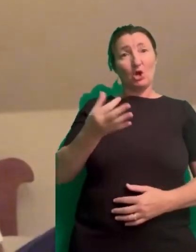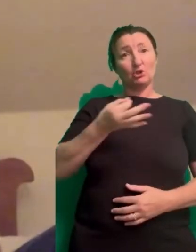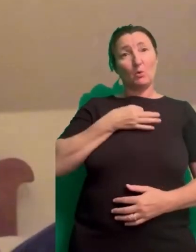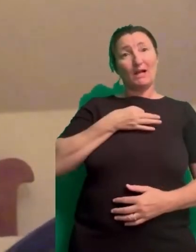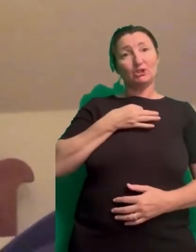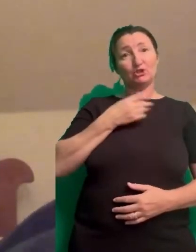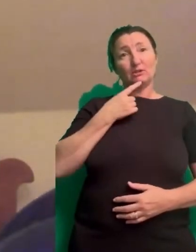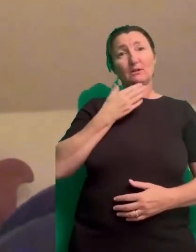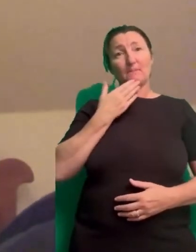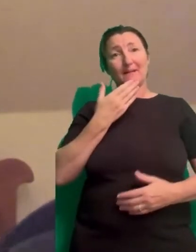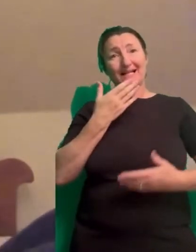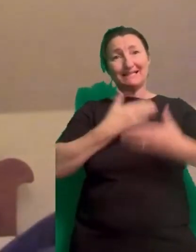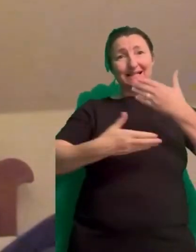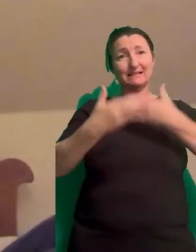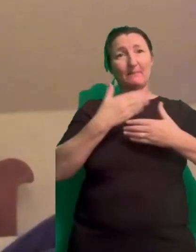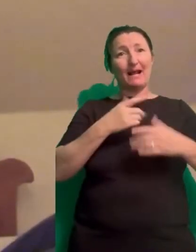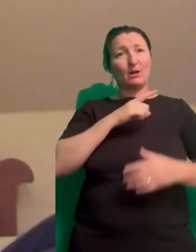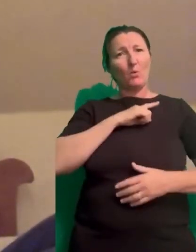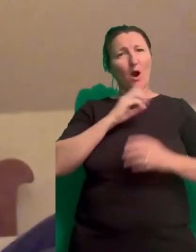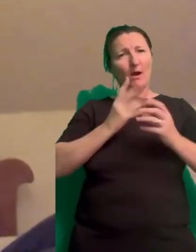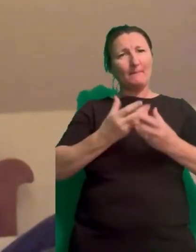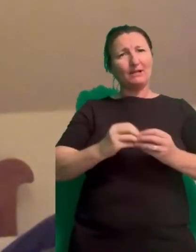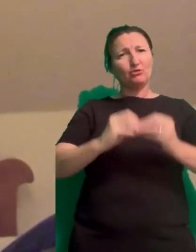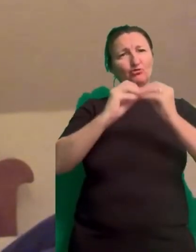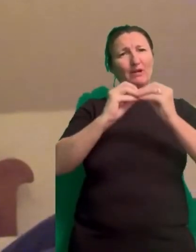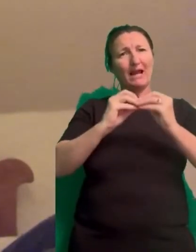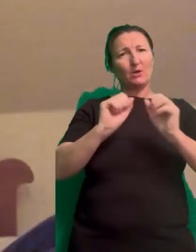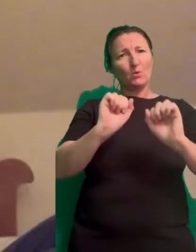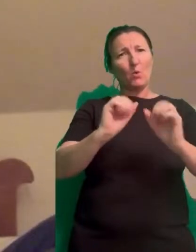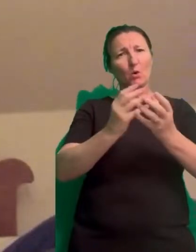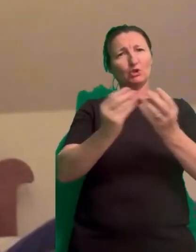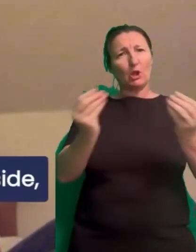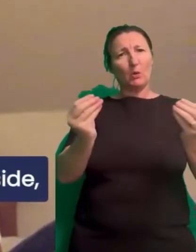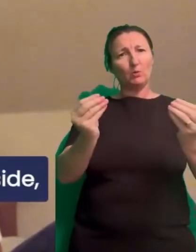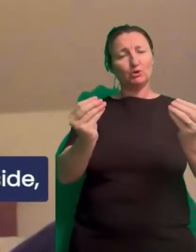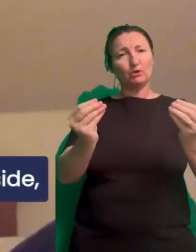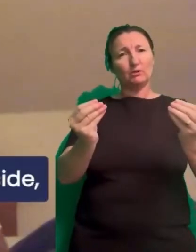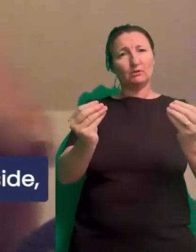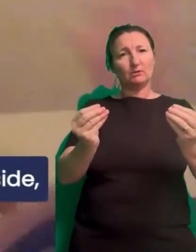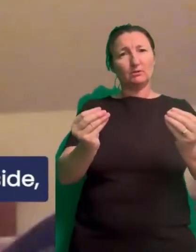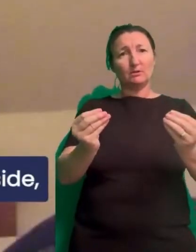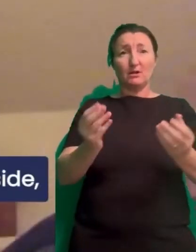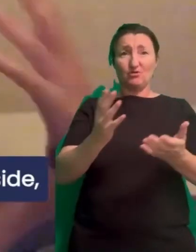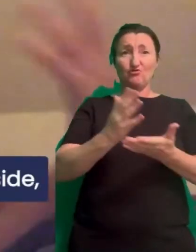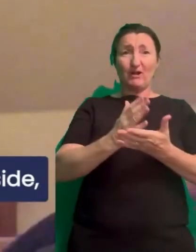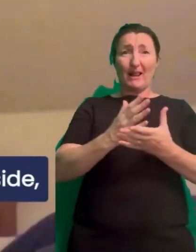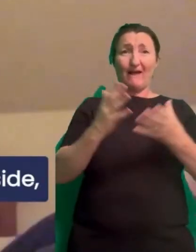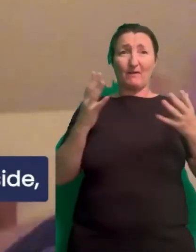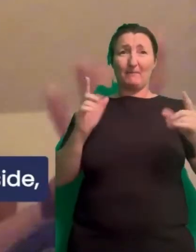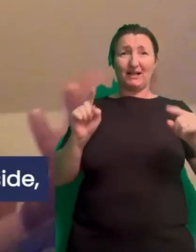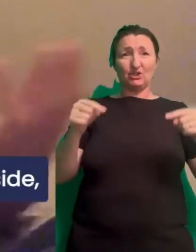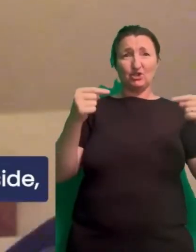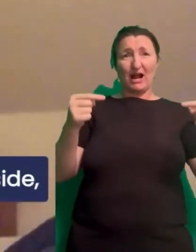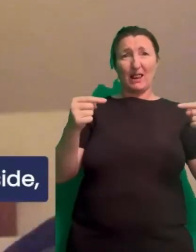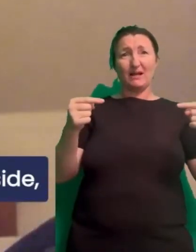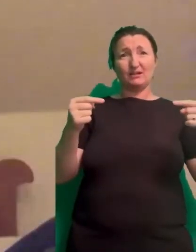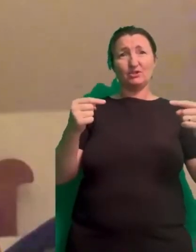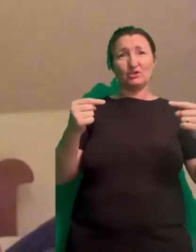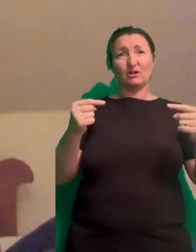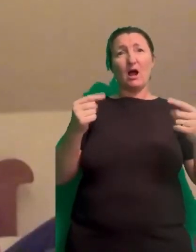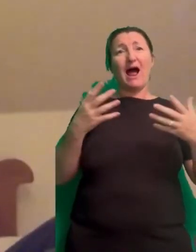you've created your solution. So one of the biggest challenges I have with my condition, barring the pain management